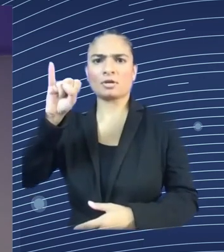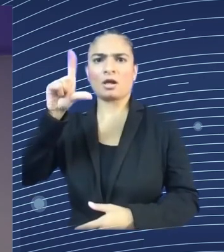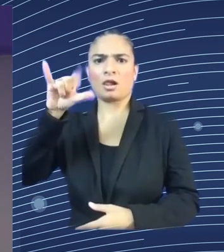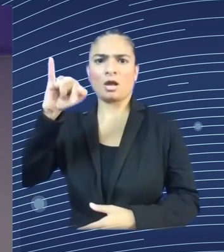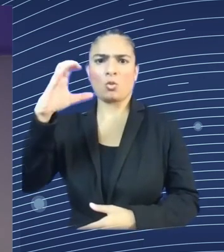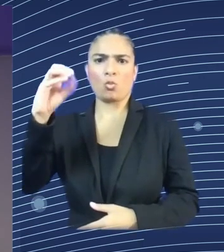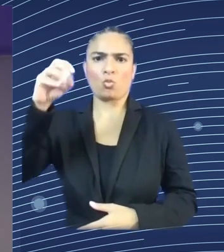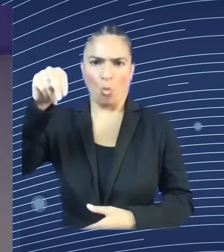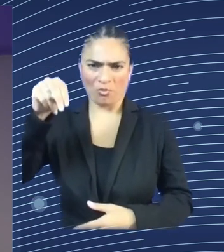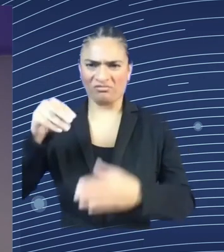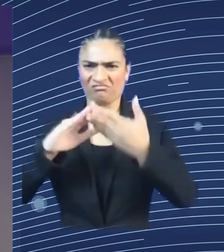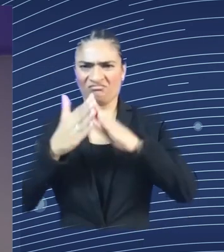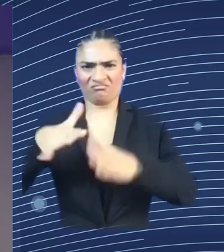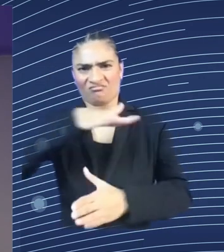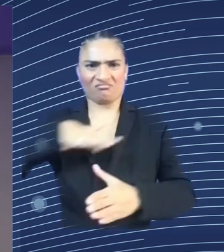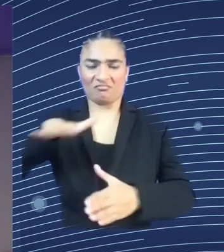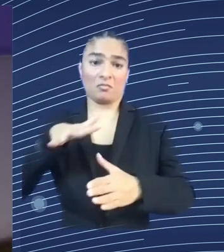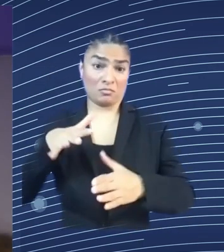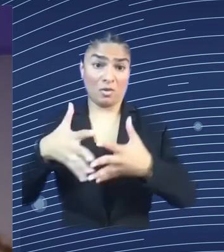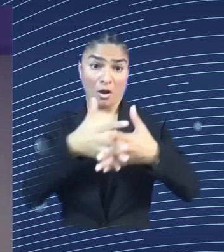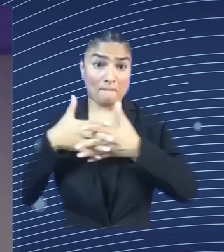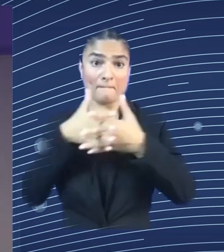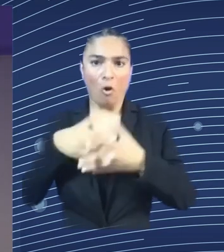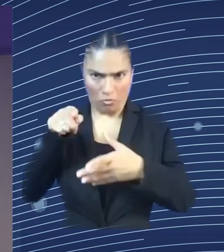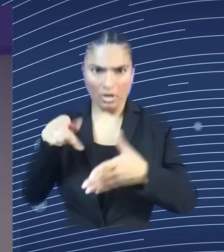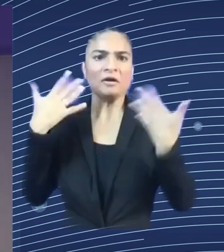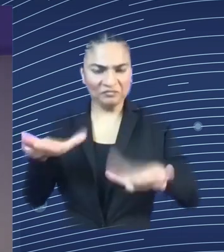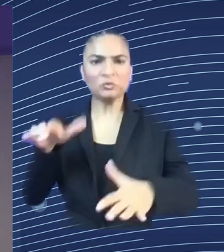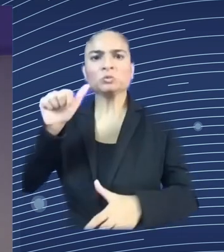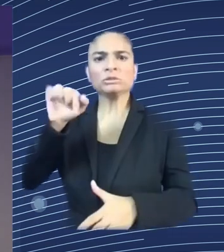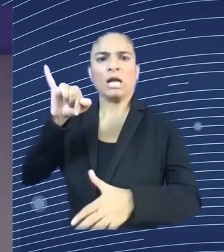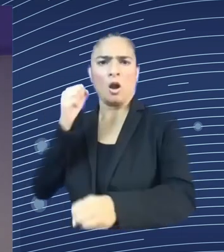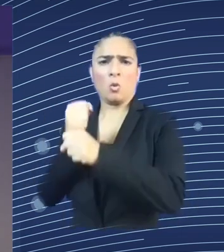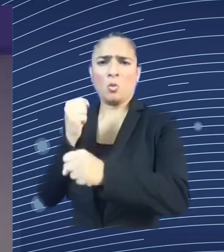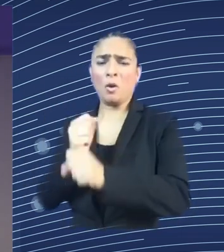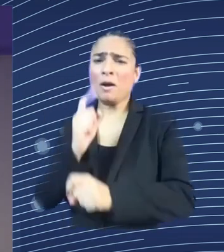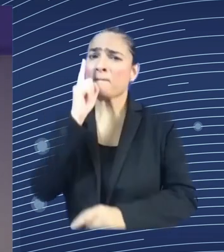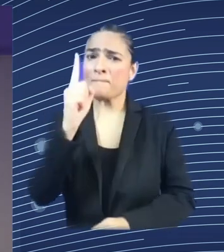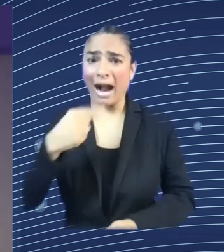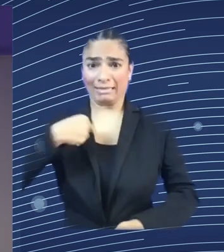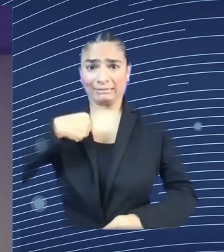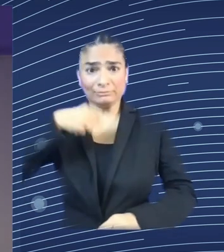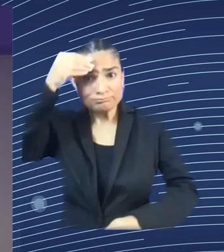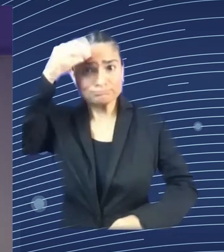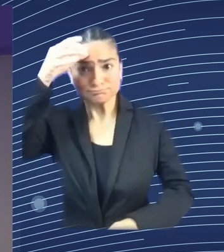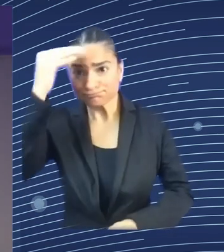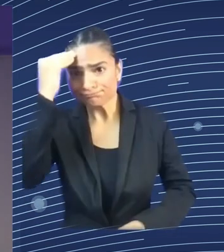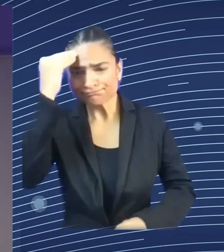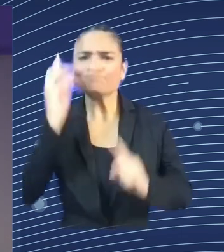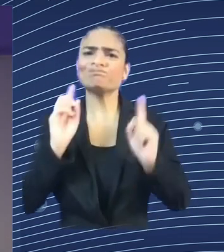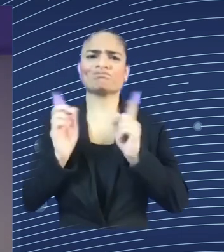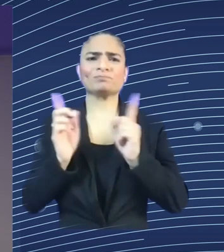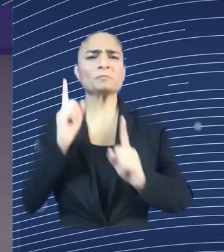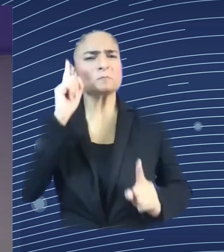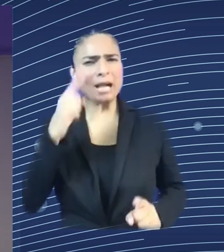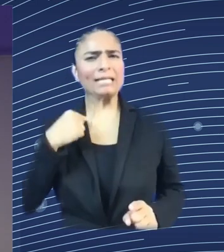this might really have a strong impact on lots of types of jobs. I'm looking mainly at lawyers because that's what I studied. And I've